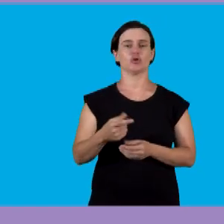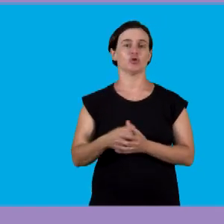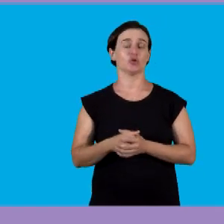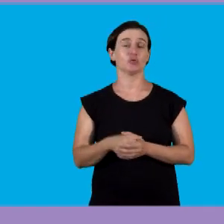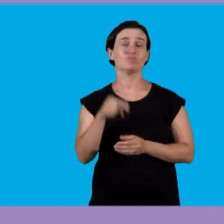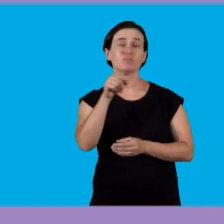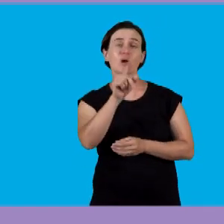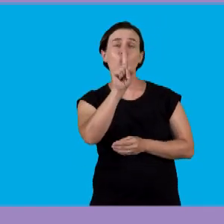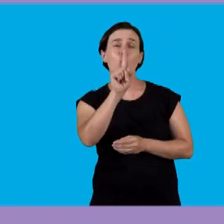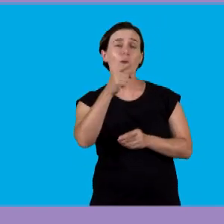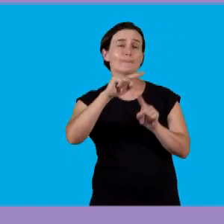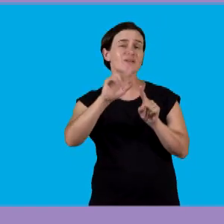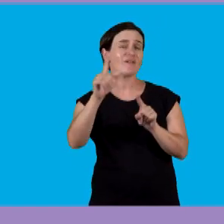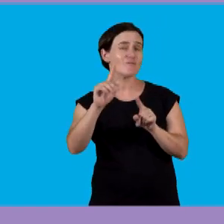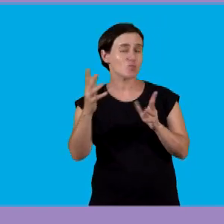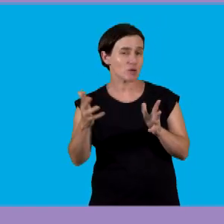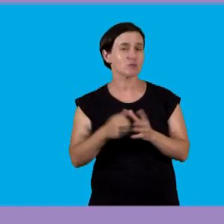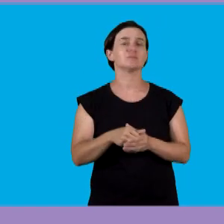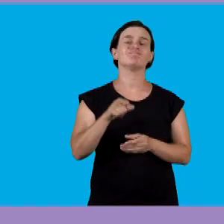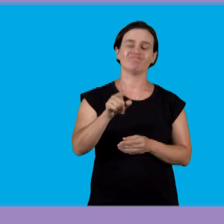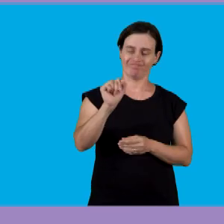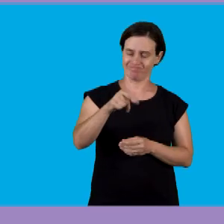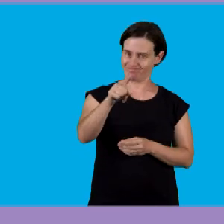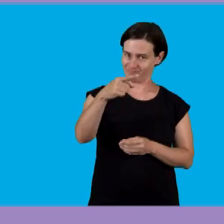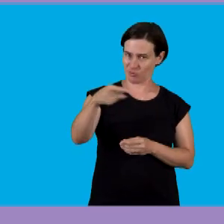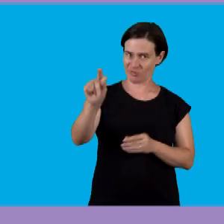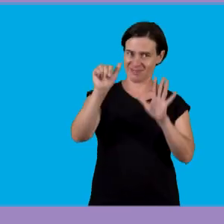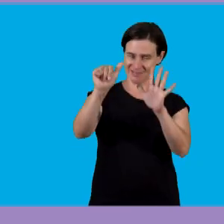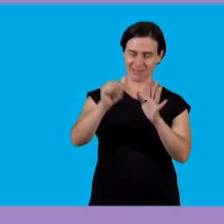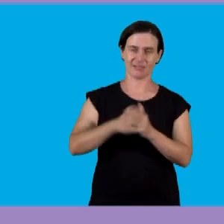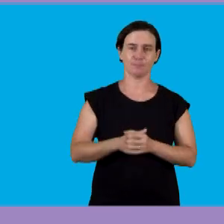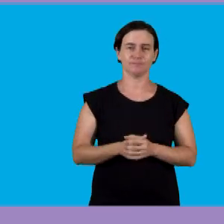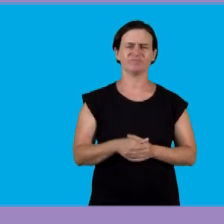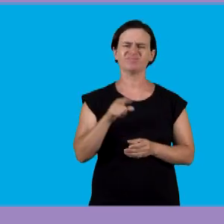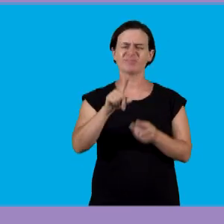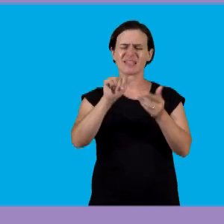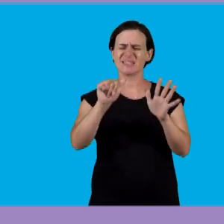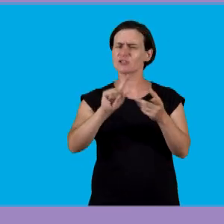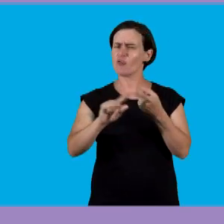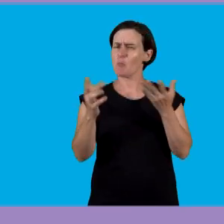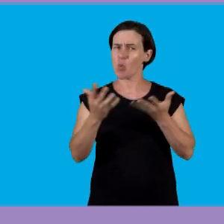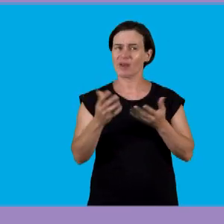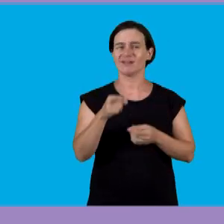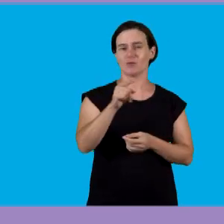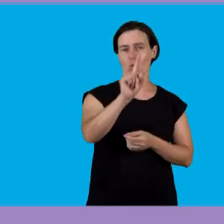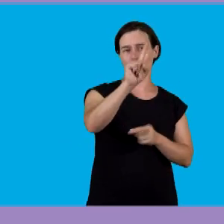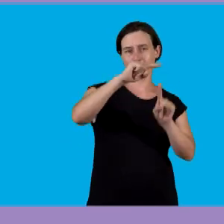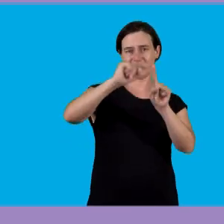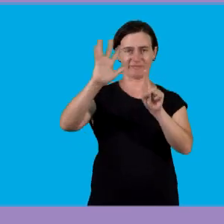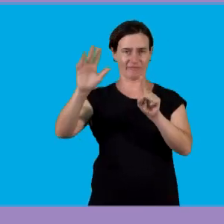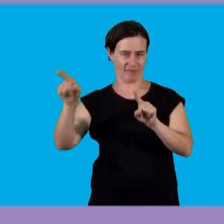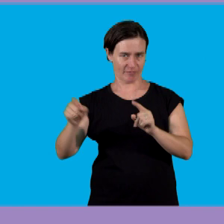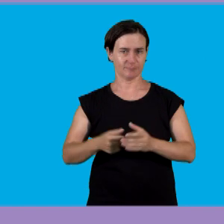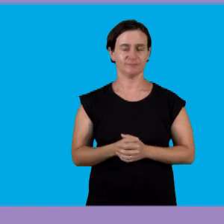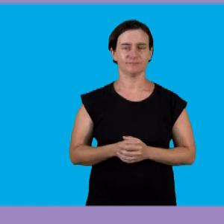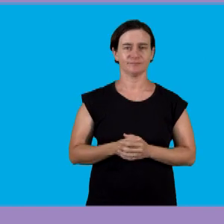32GH, and that exponent is going to be, yes, you are correct, a 6. And where does that 6 come from? We have added the